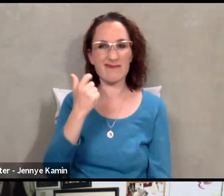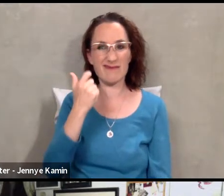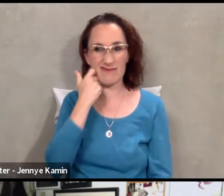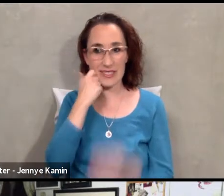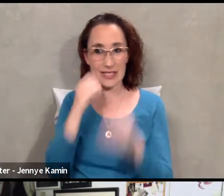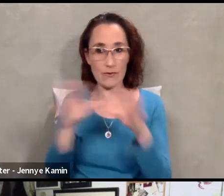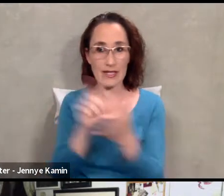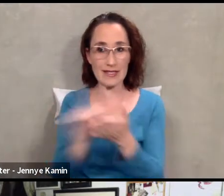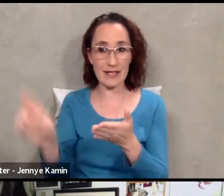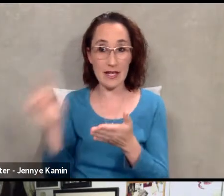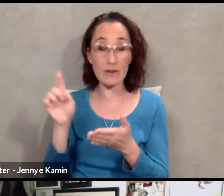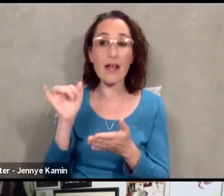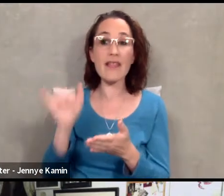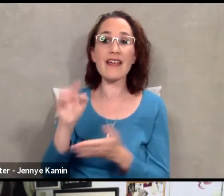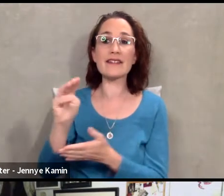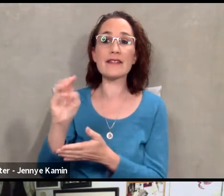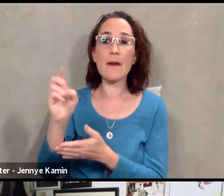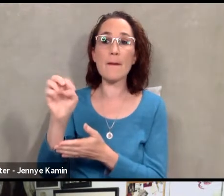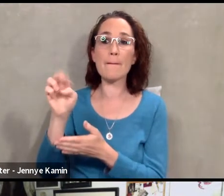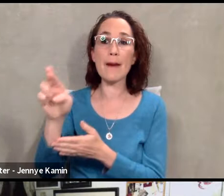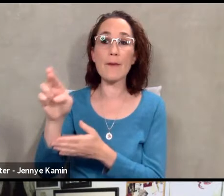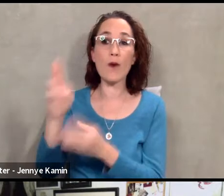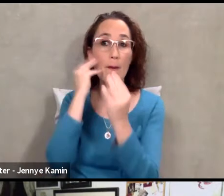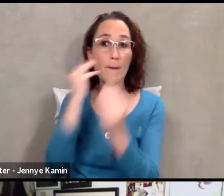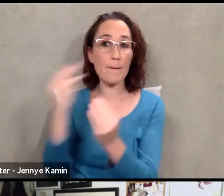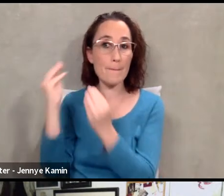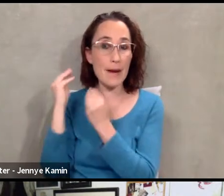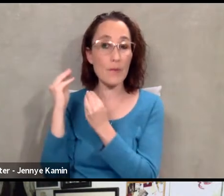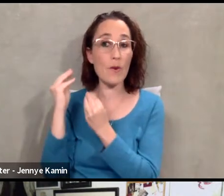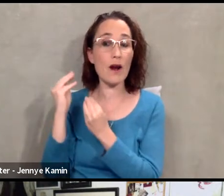which is a memoir of her life,